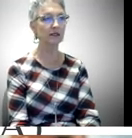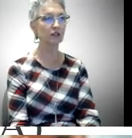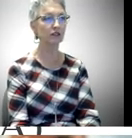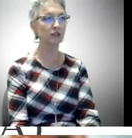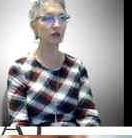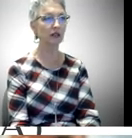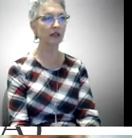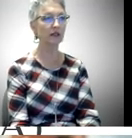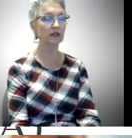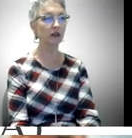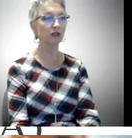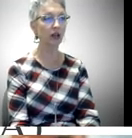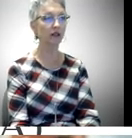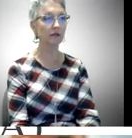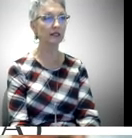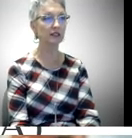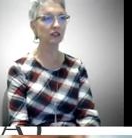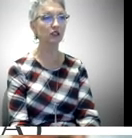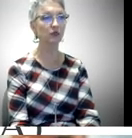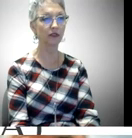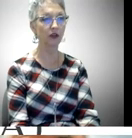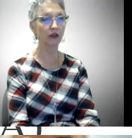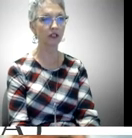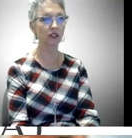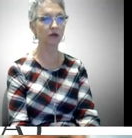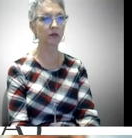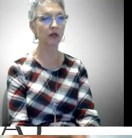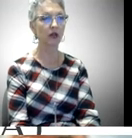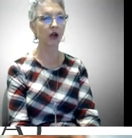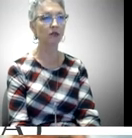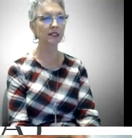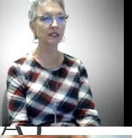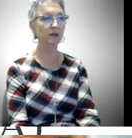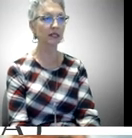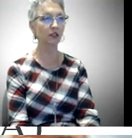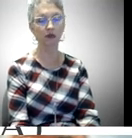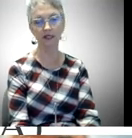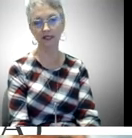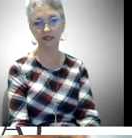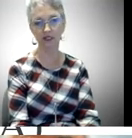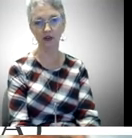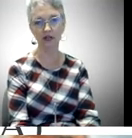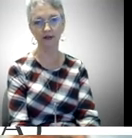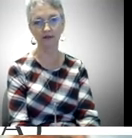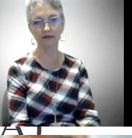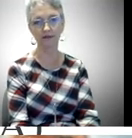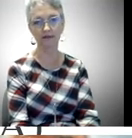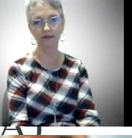the decisions, or can the adult child make decisions with the guardianship, only stepping in when necessary?